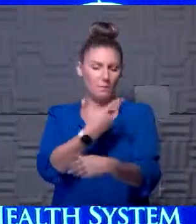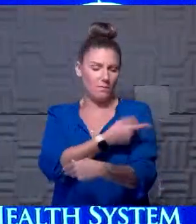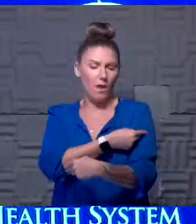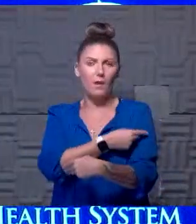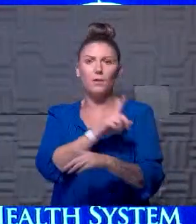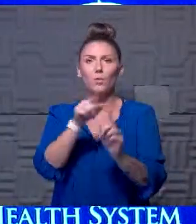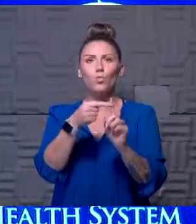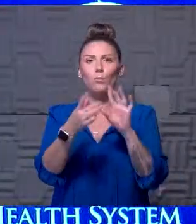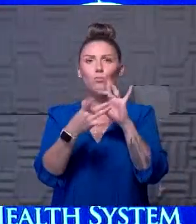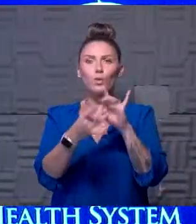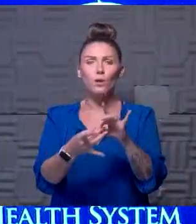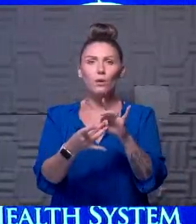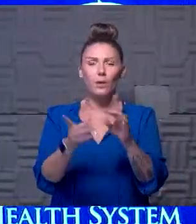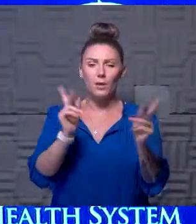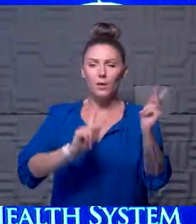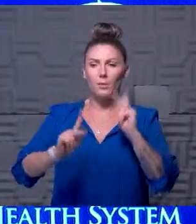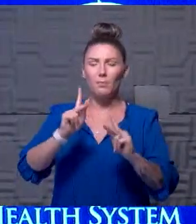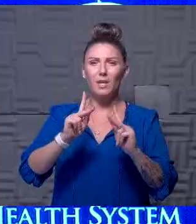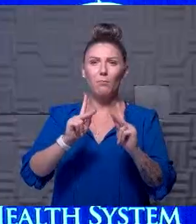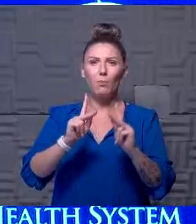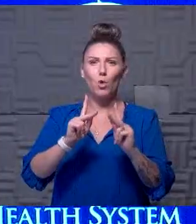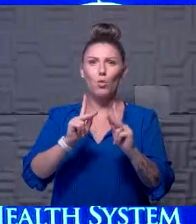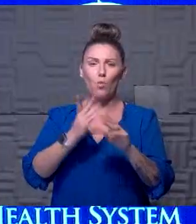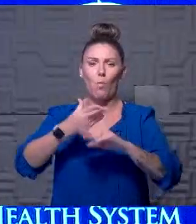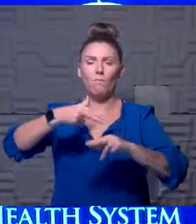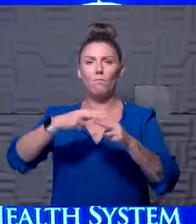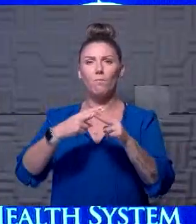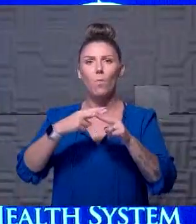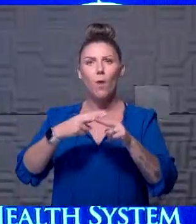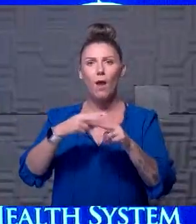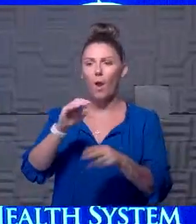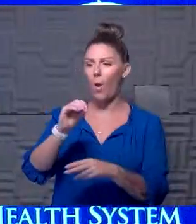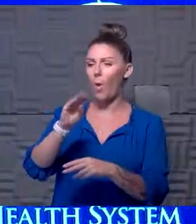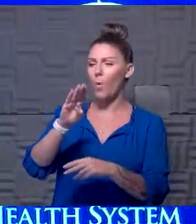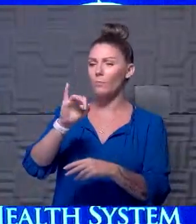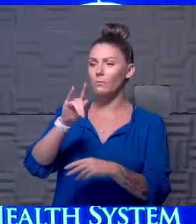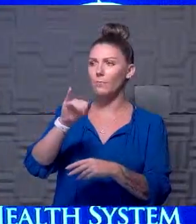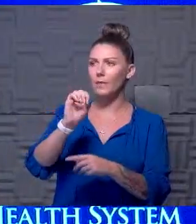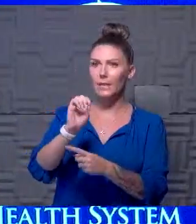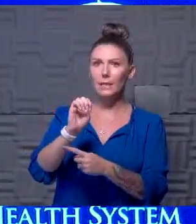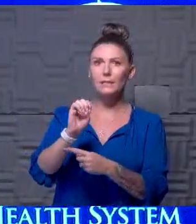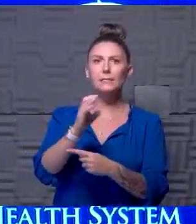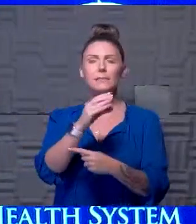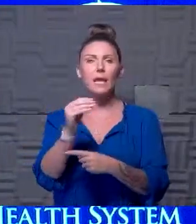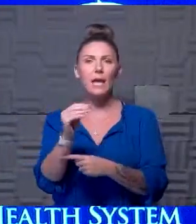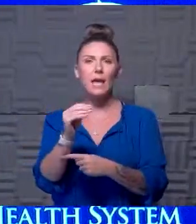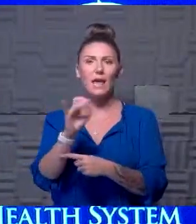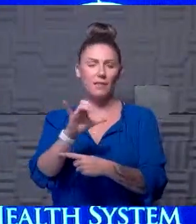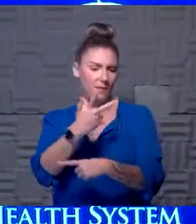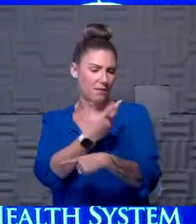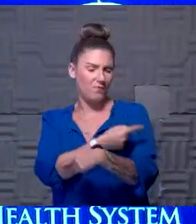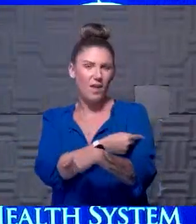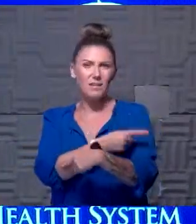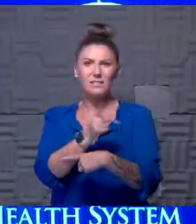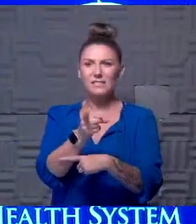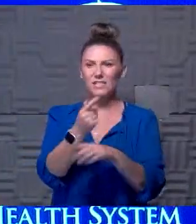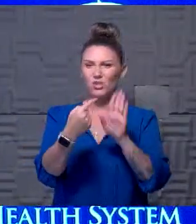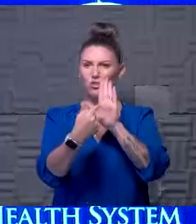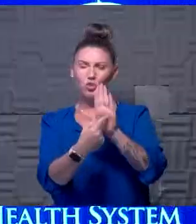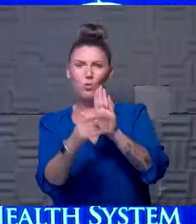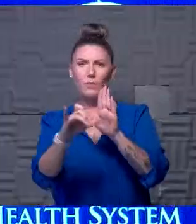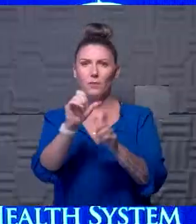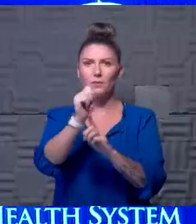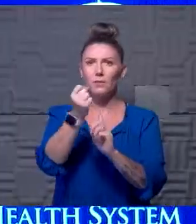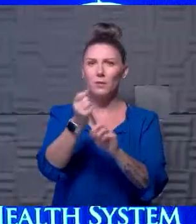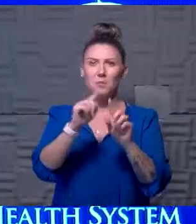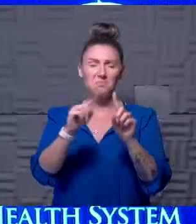comes to people who are obese. And I had never heard any kind of situation where vaccines, and the report kind of indicates that this is the case, but I'd